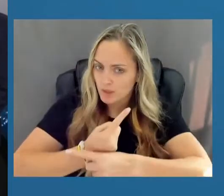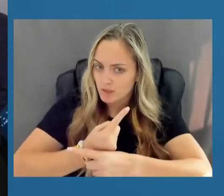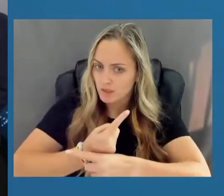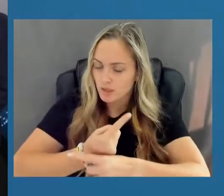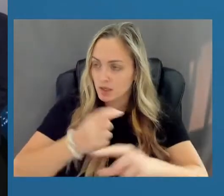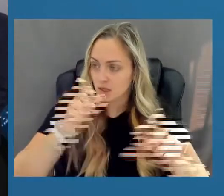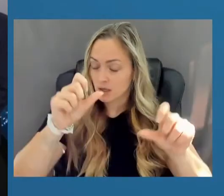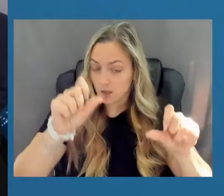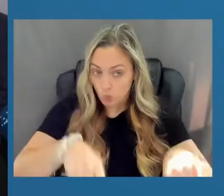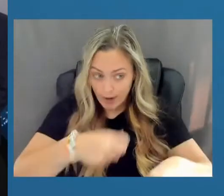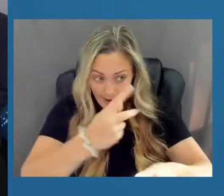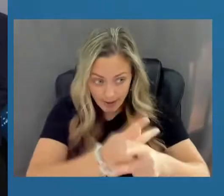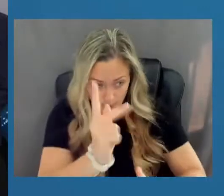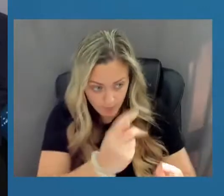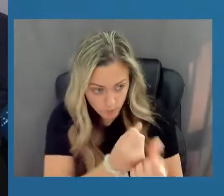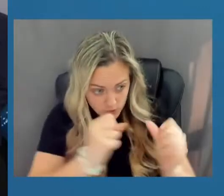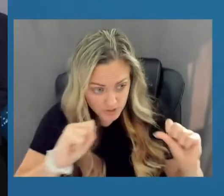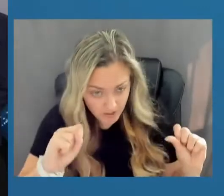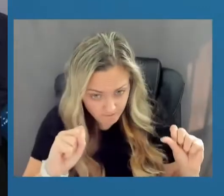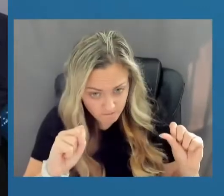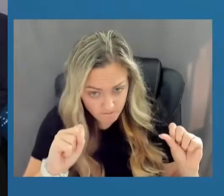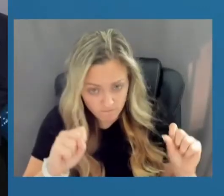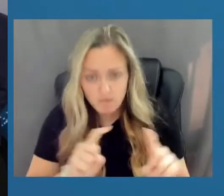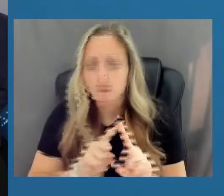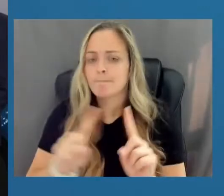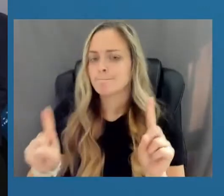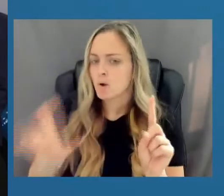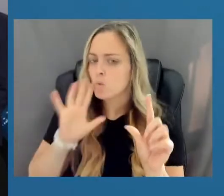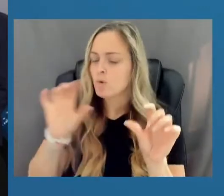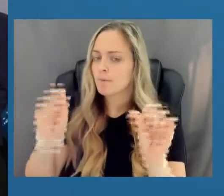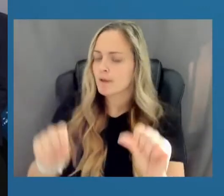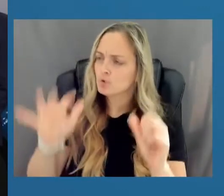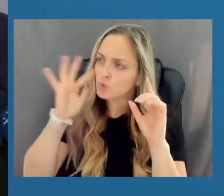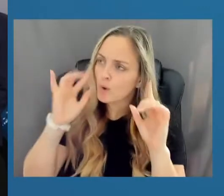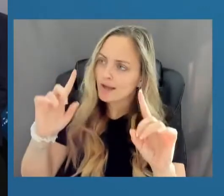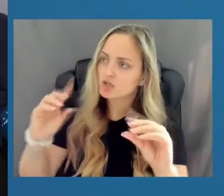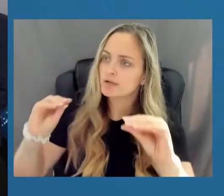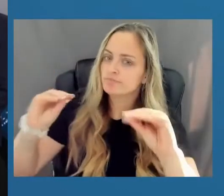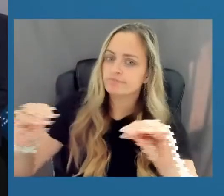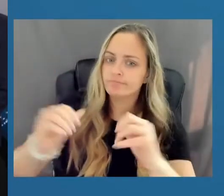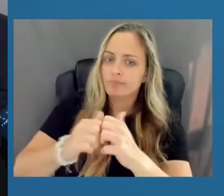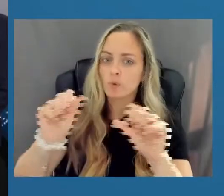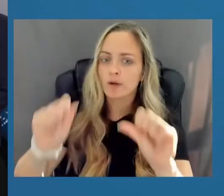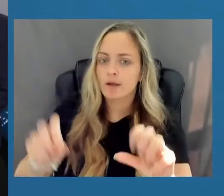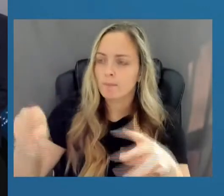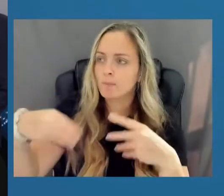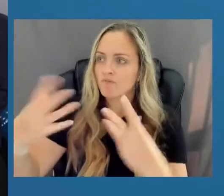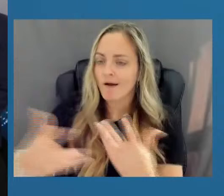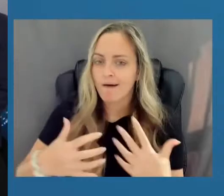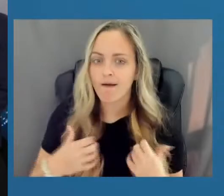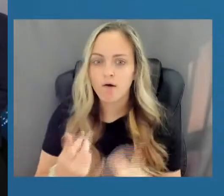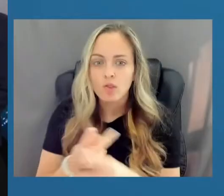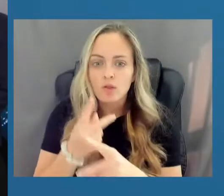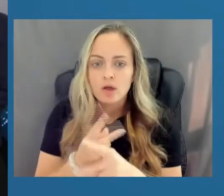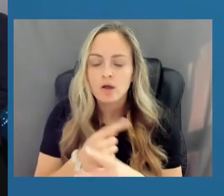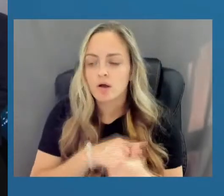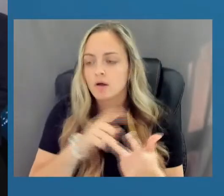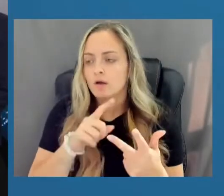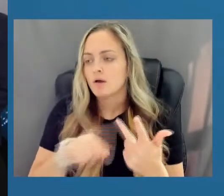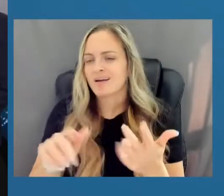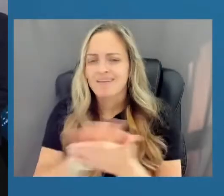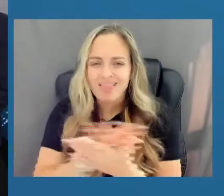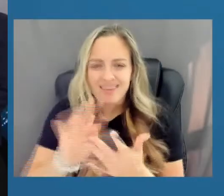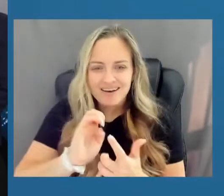people safe, we'll be able to educate them, we'll be able to give them health care, we'll be able to have a clean